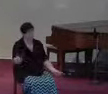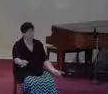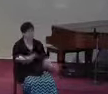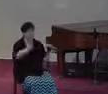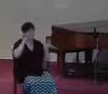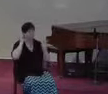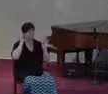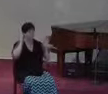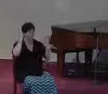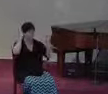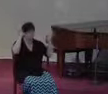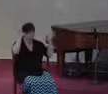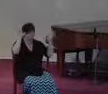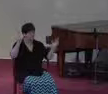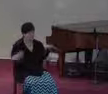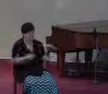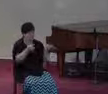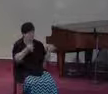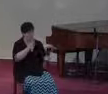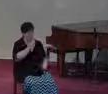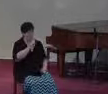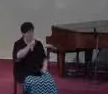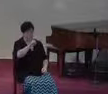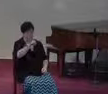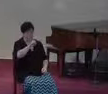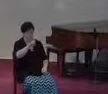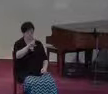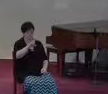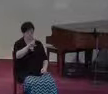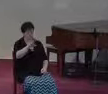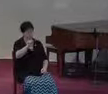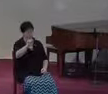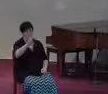Excruciating. The very word means from the cross.